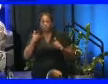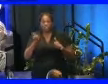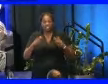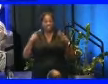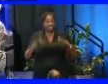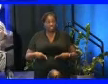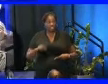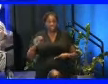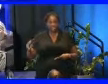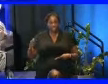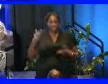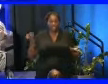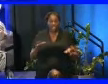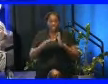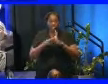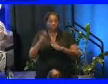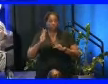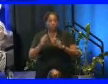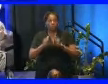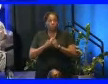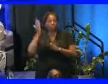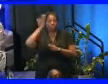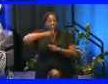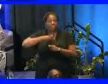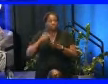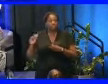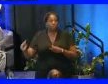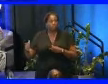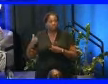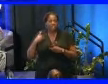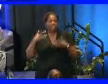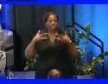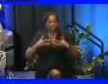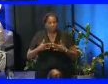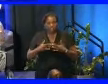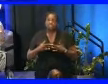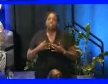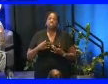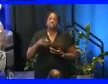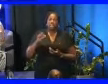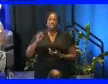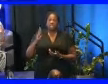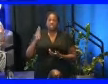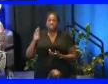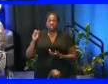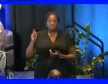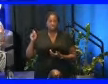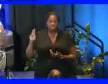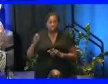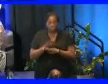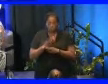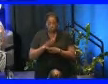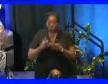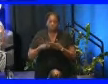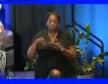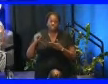physical disabilities. I sit here and I represent those with the invisible disabilities. I suffer from depression, substance use disorder, PTSD,